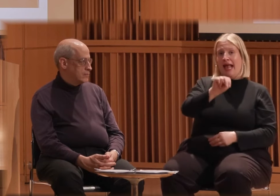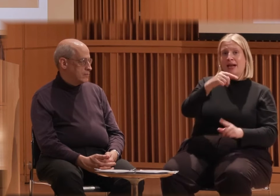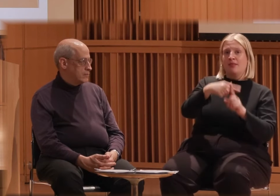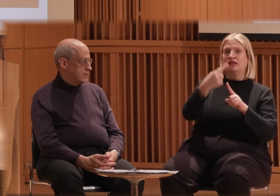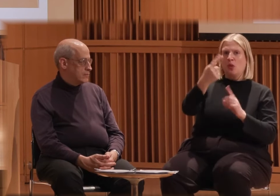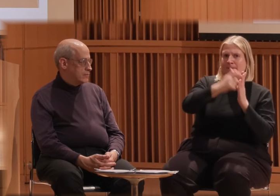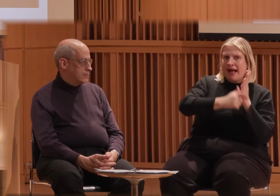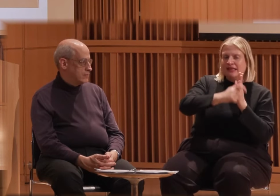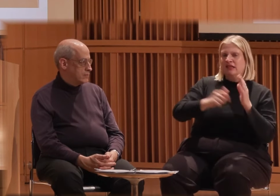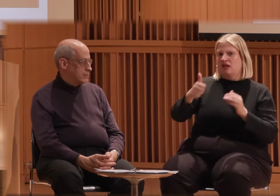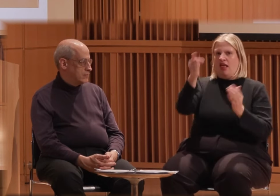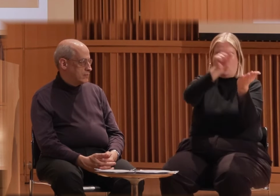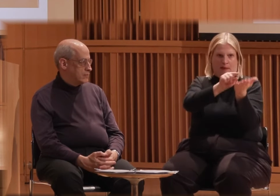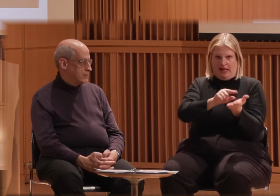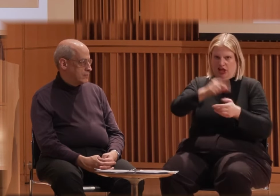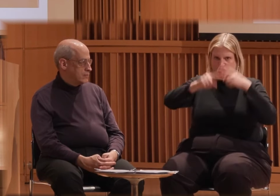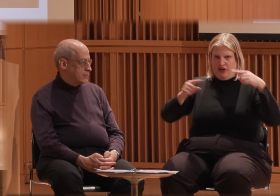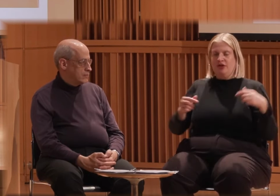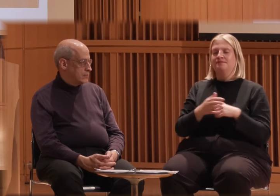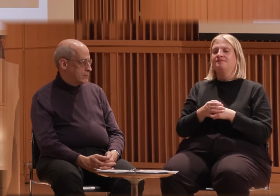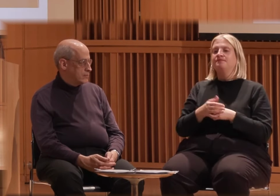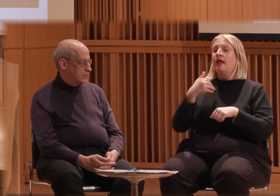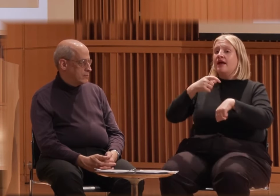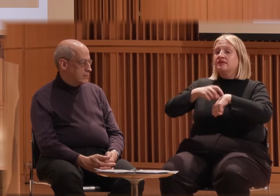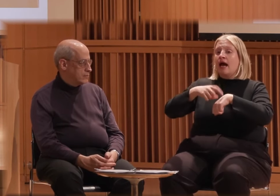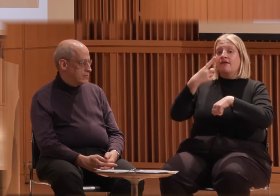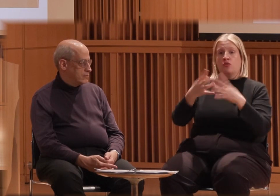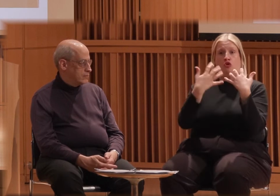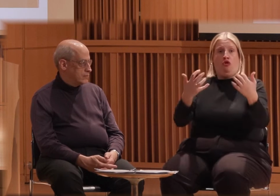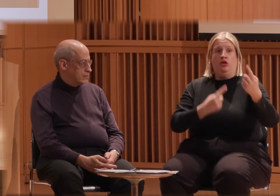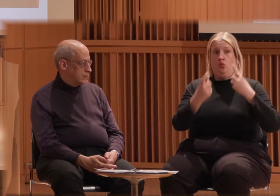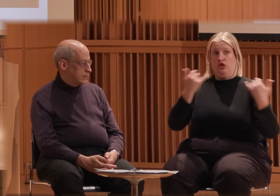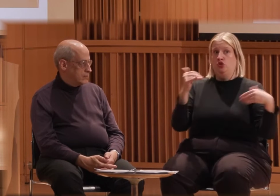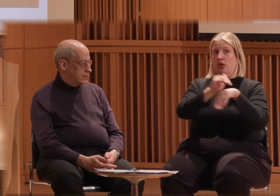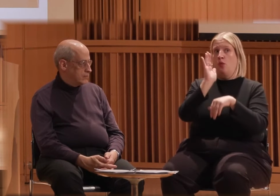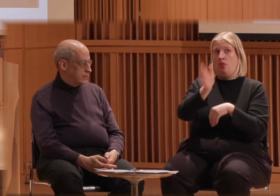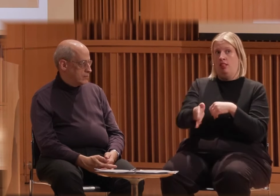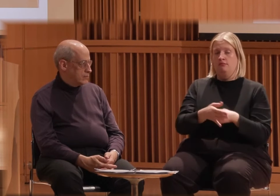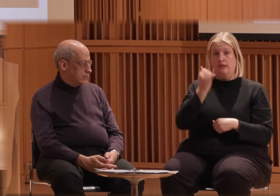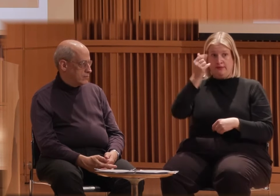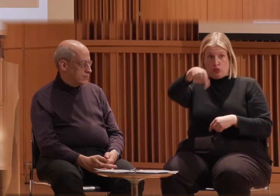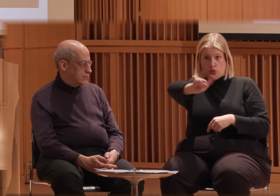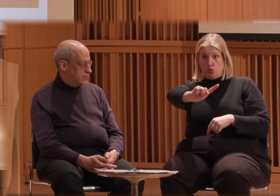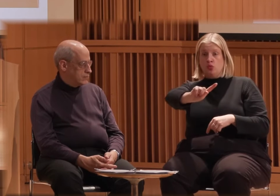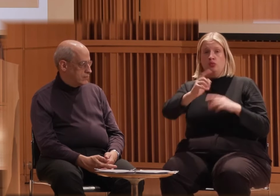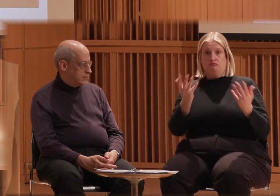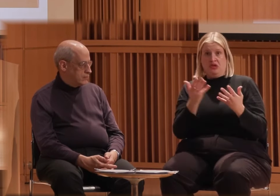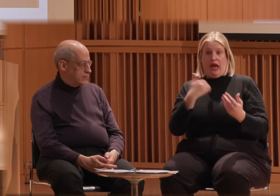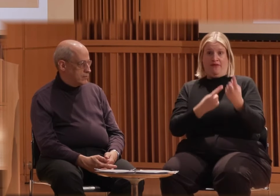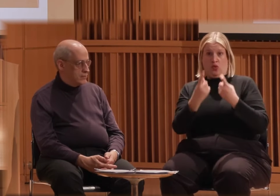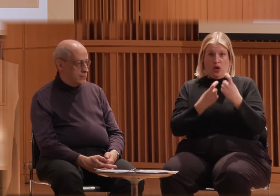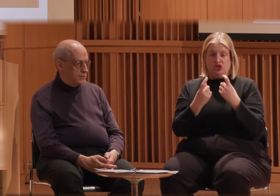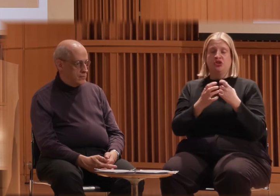elsewhere. We will have time for audience questions tonight, so if you have a question, we just